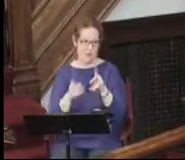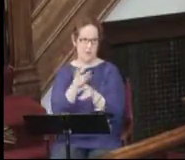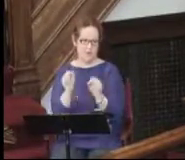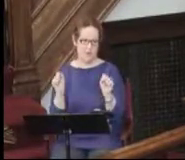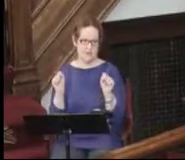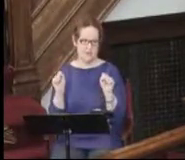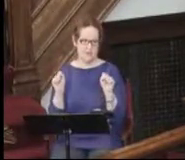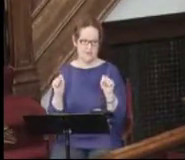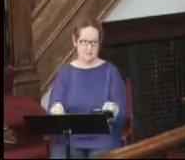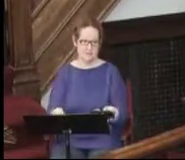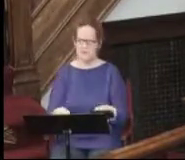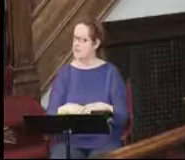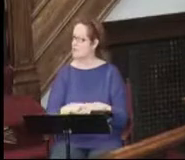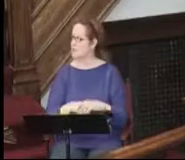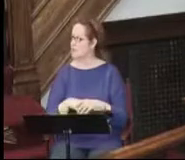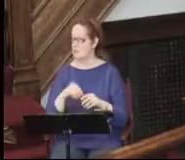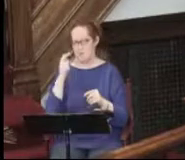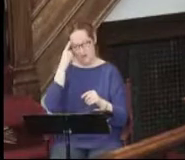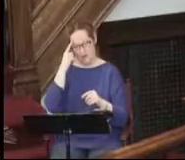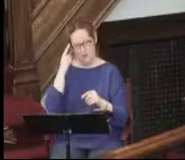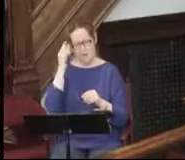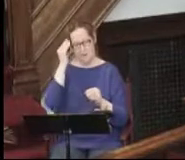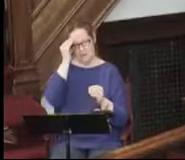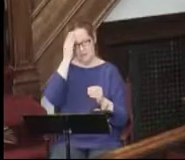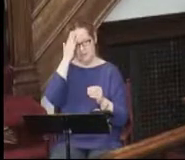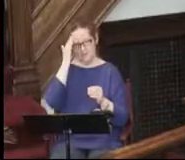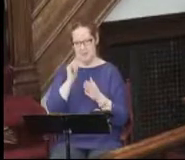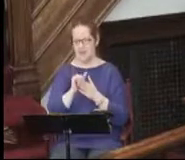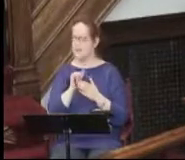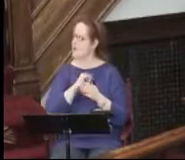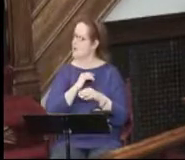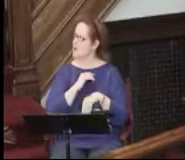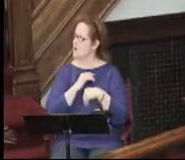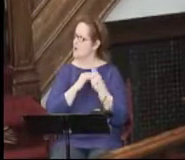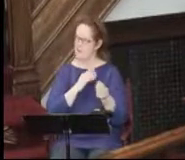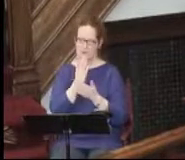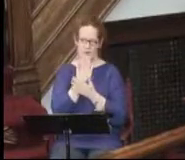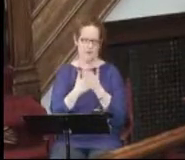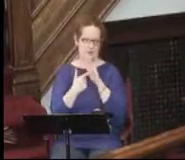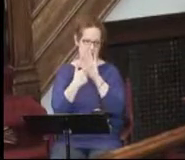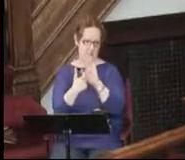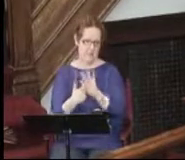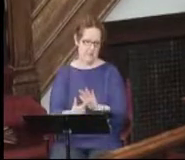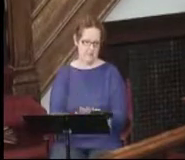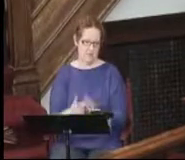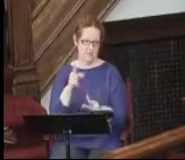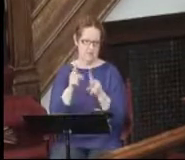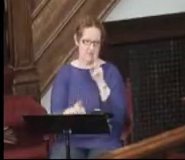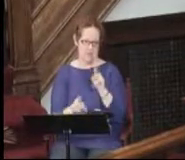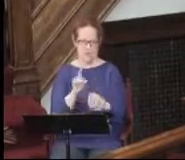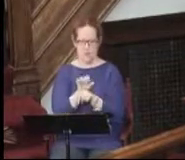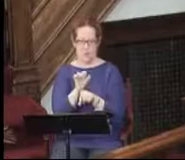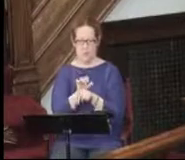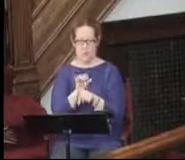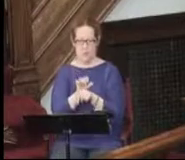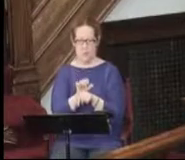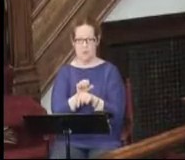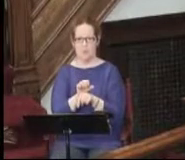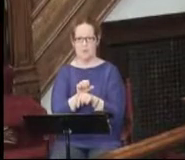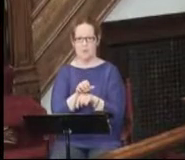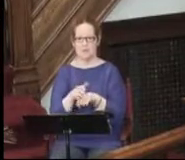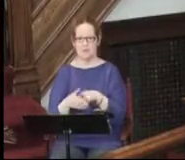saved. So I thought with that in mind, I would give you a couple of examples of people who are working on behalf